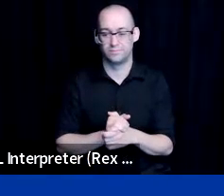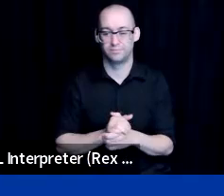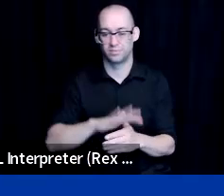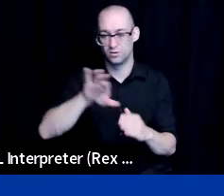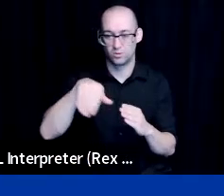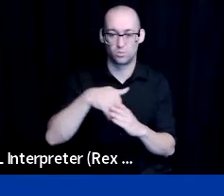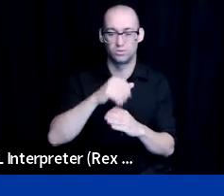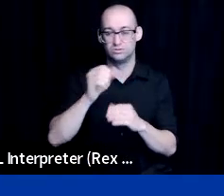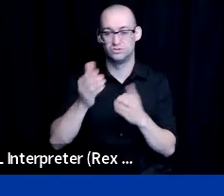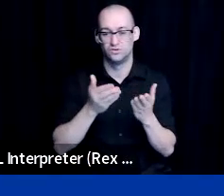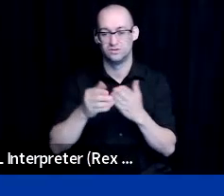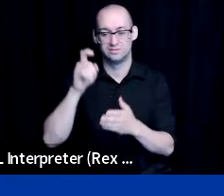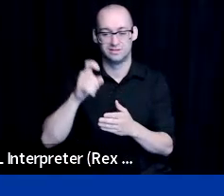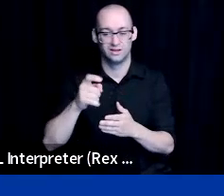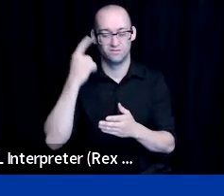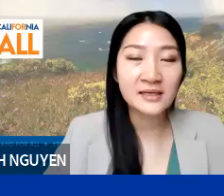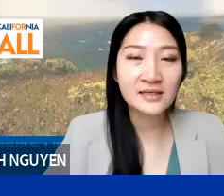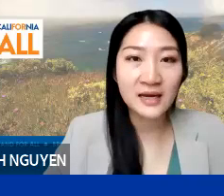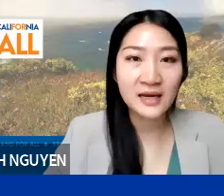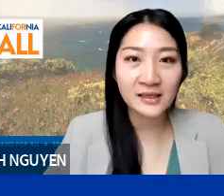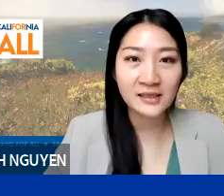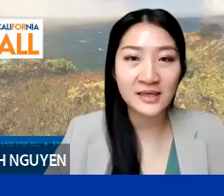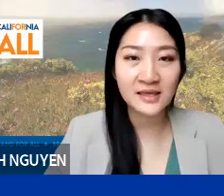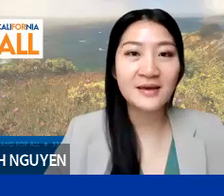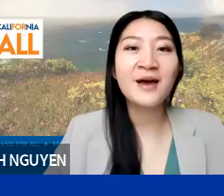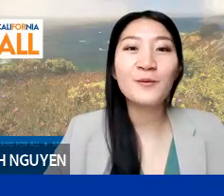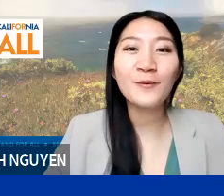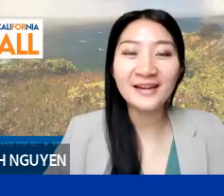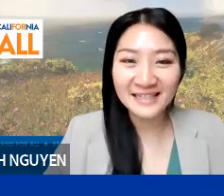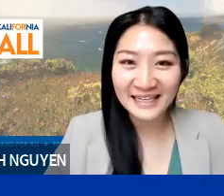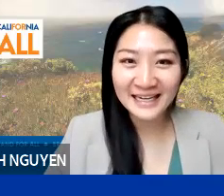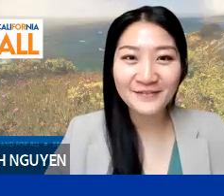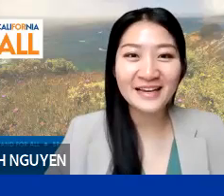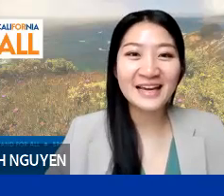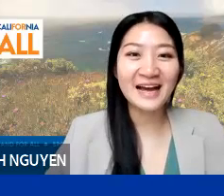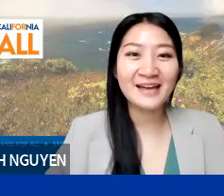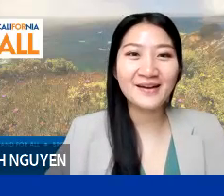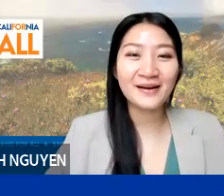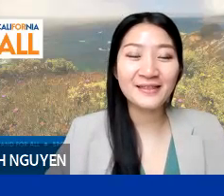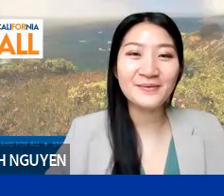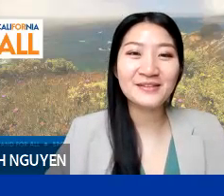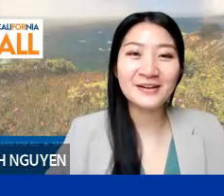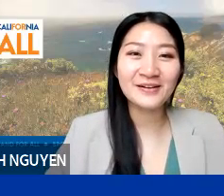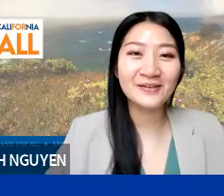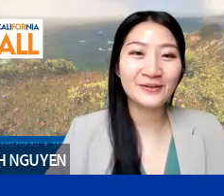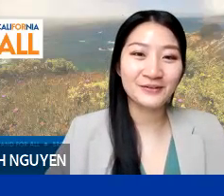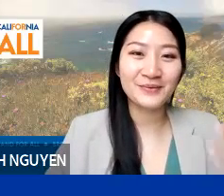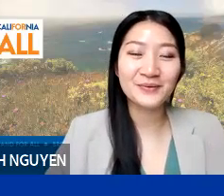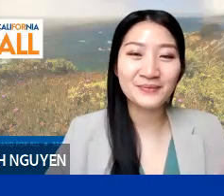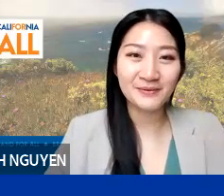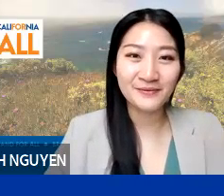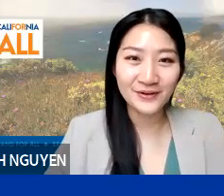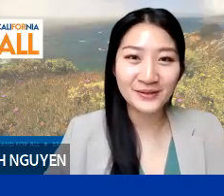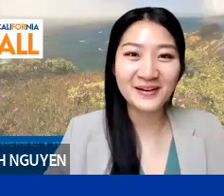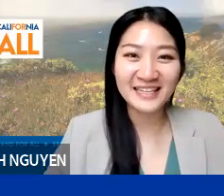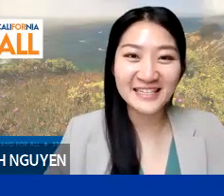deliver healthcare to folks. I see a hand, I think Wendy, if I think we saw or heard from